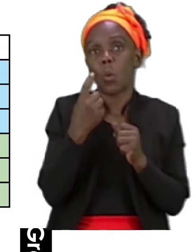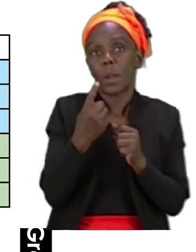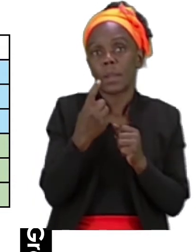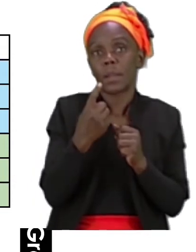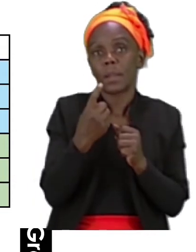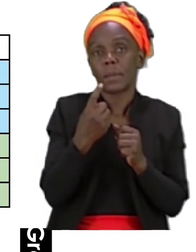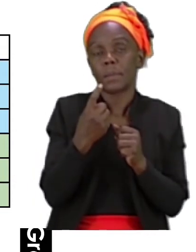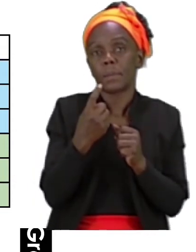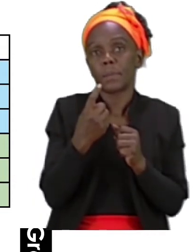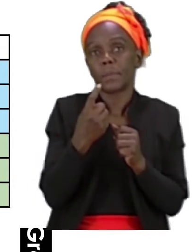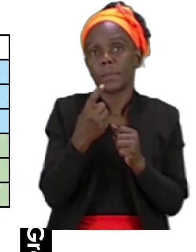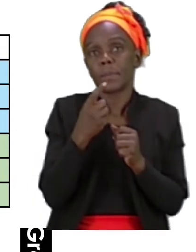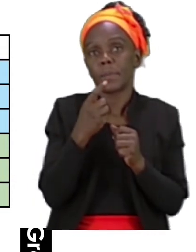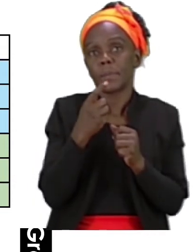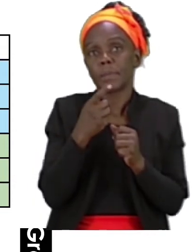read together, grade 2s.